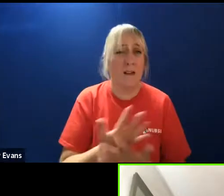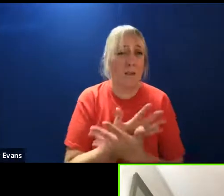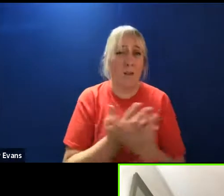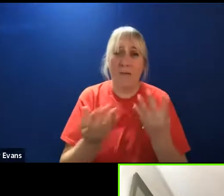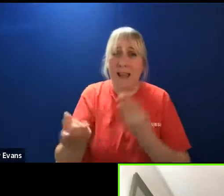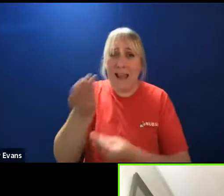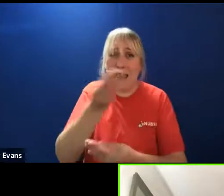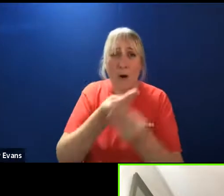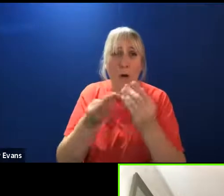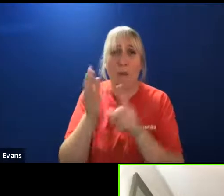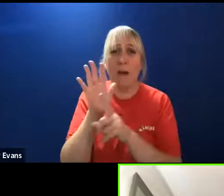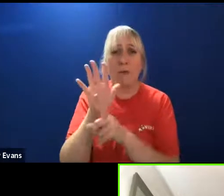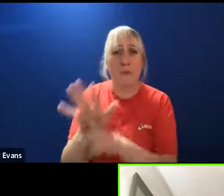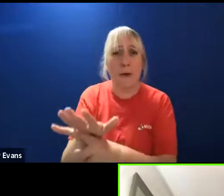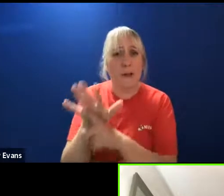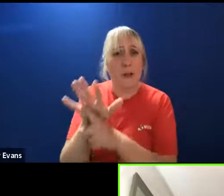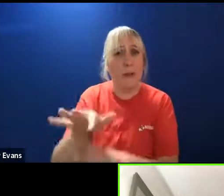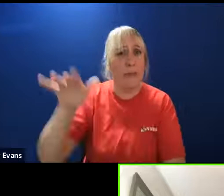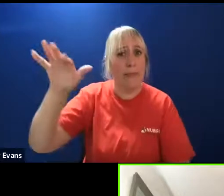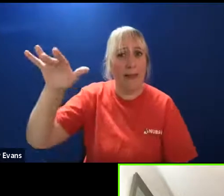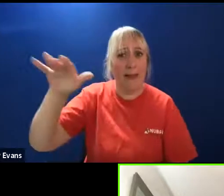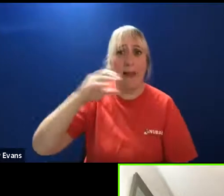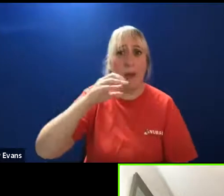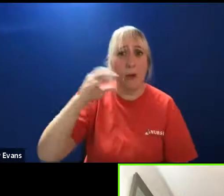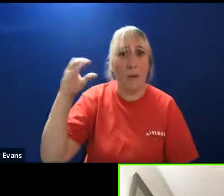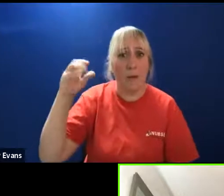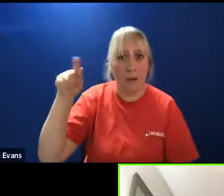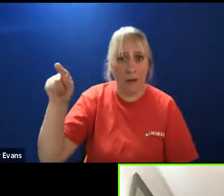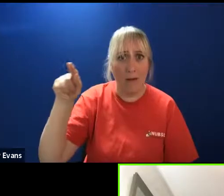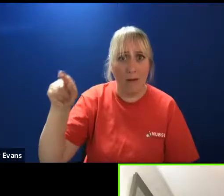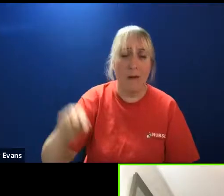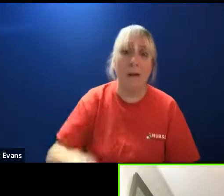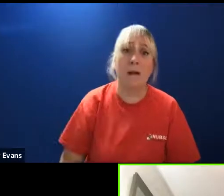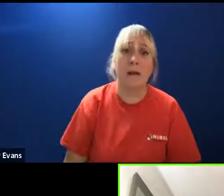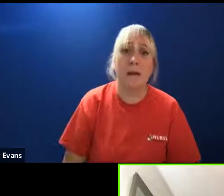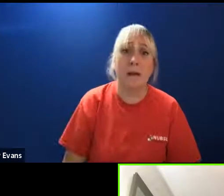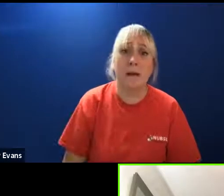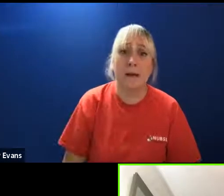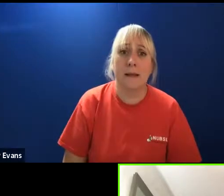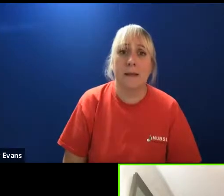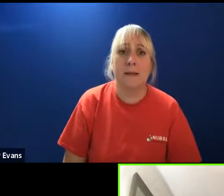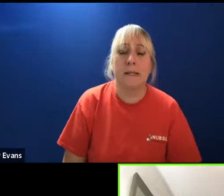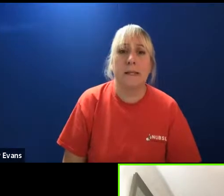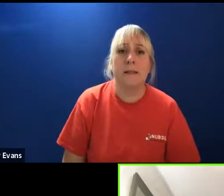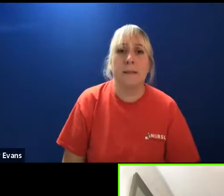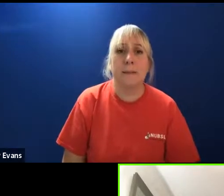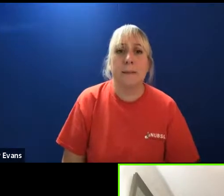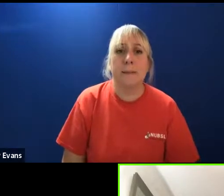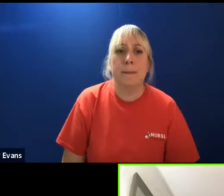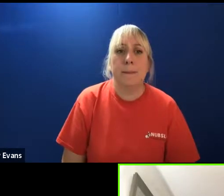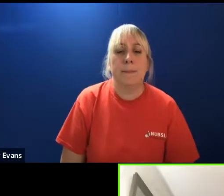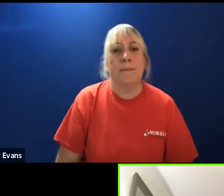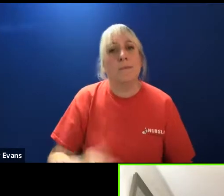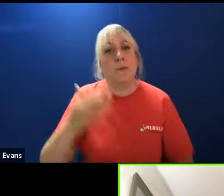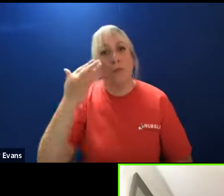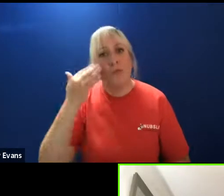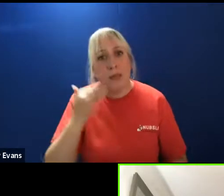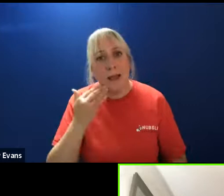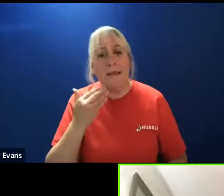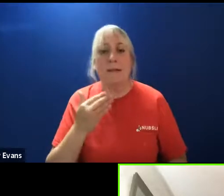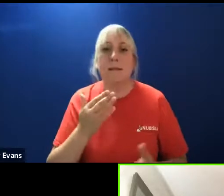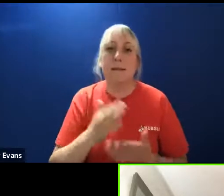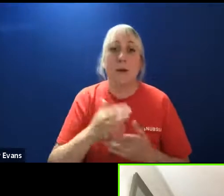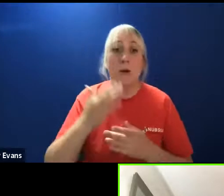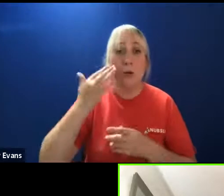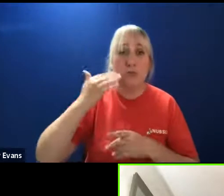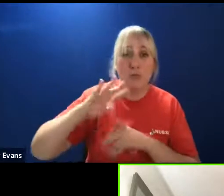which are in many ways unbelievable. So back to that question of race and racism,